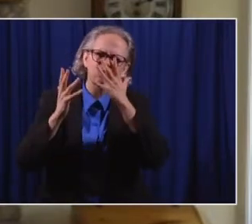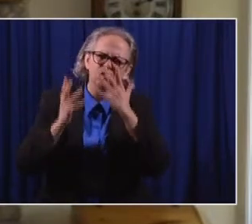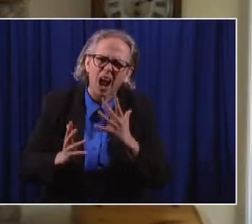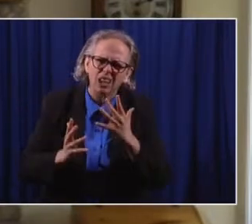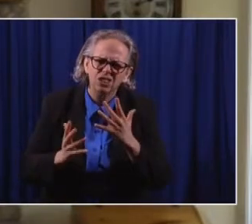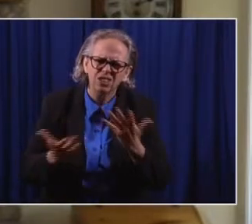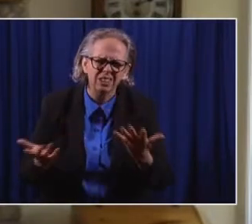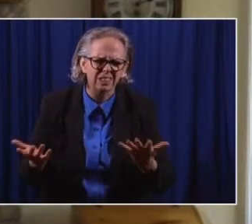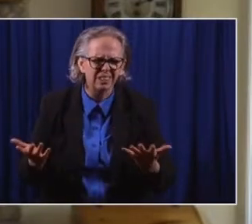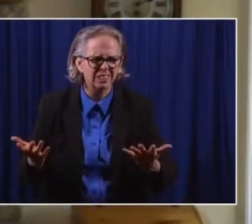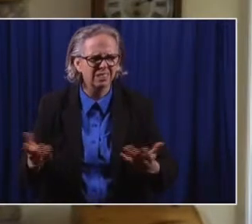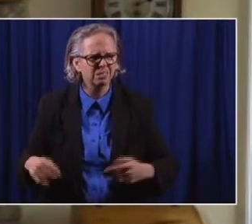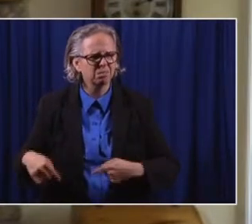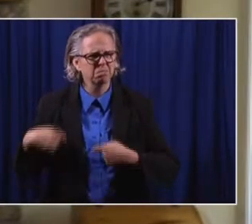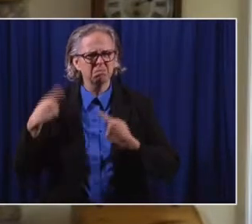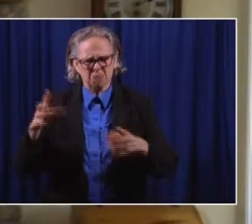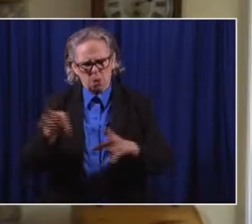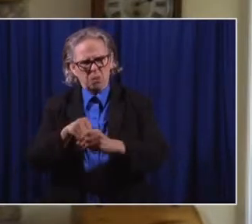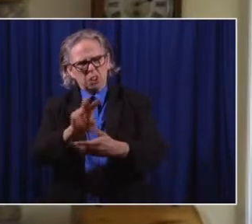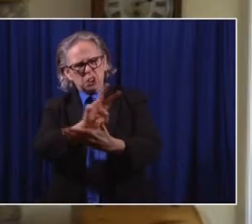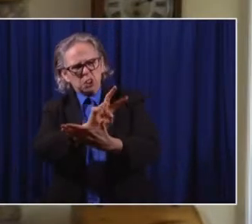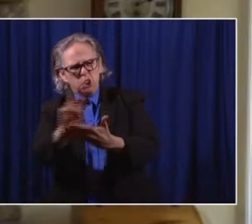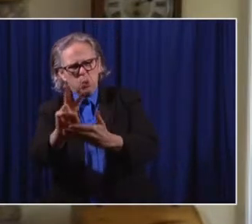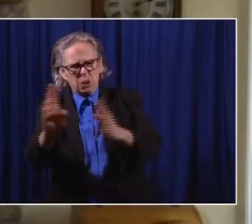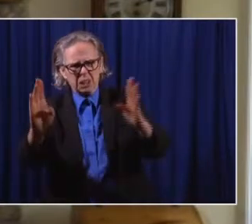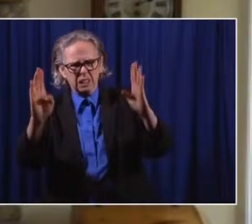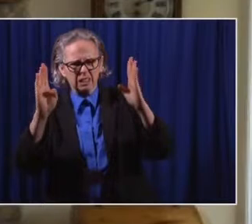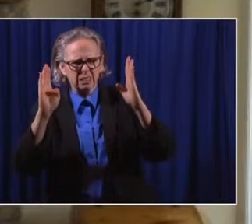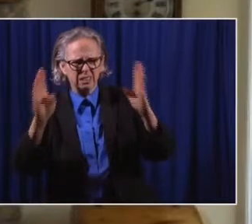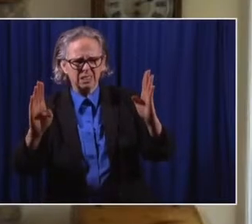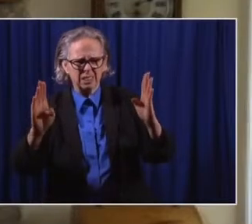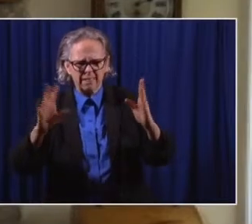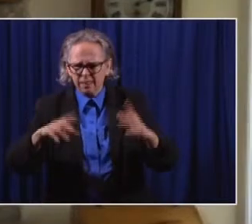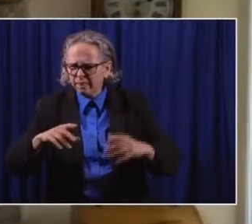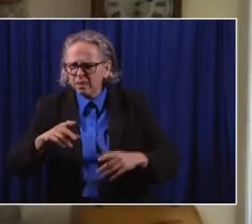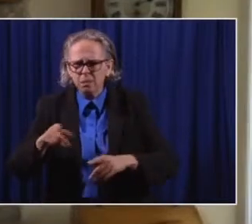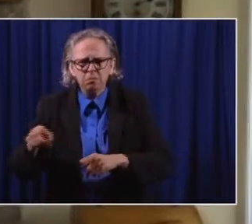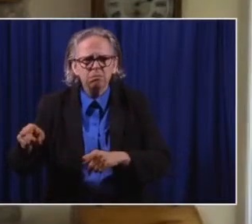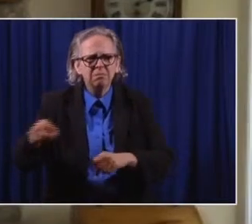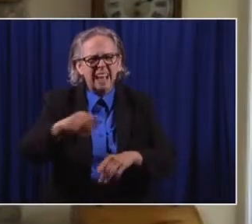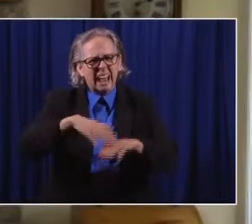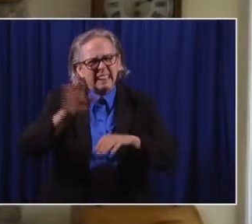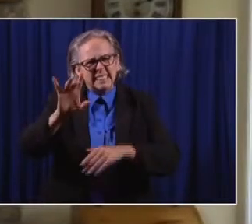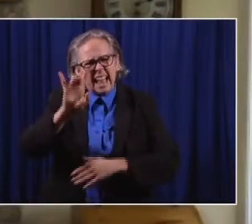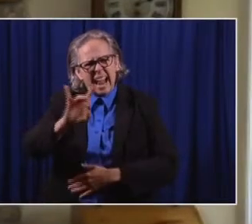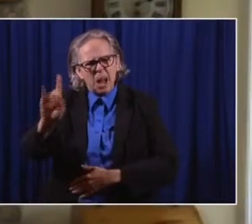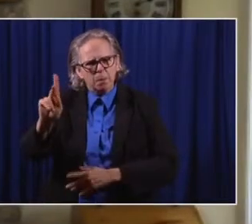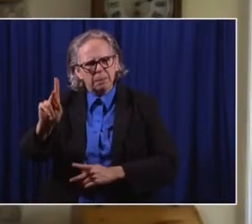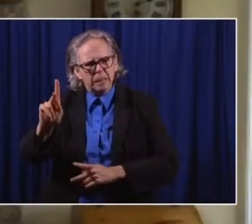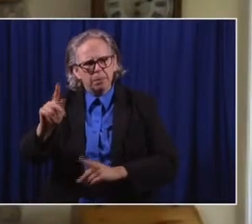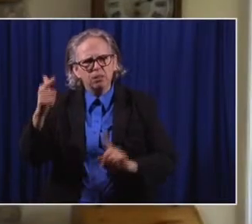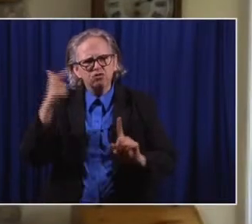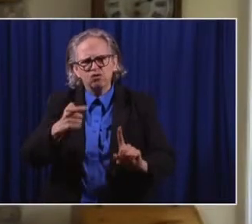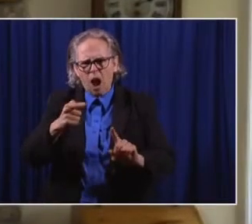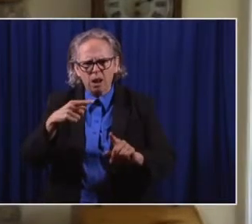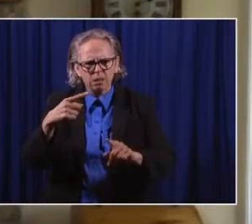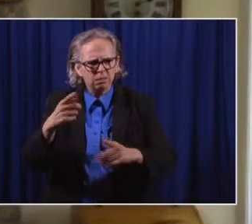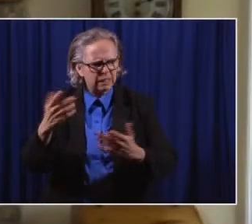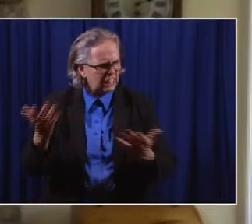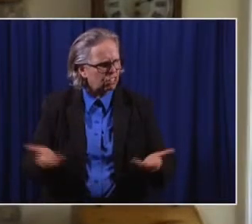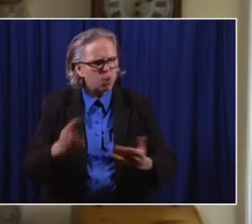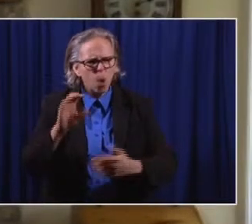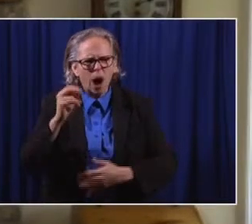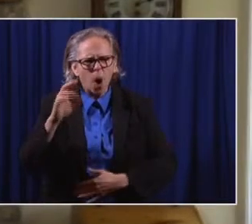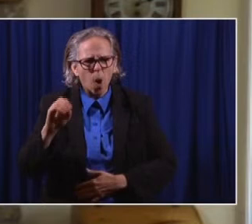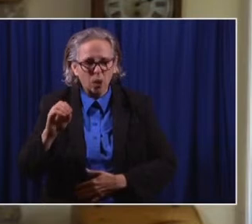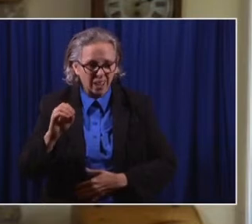reports in the news media of at least 88 people shot in Ohio. Of those, at least